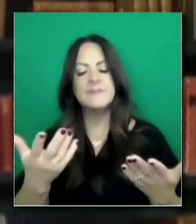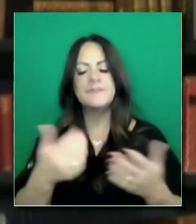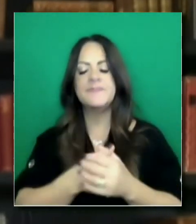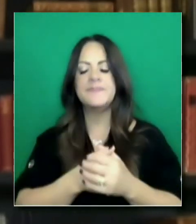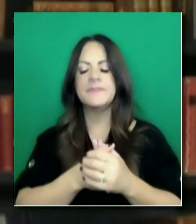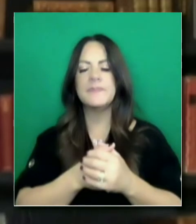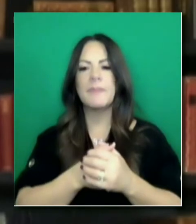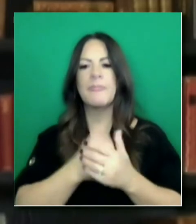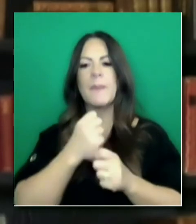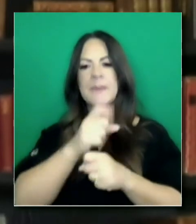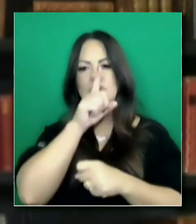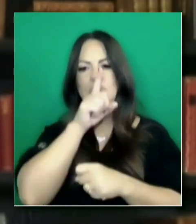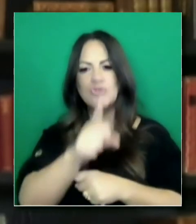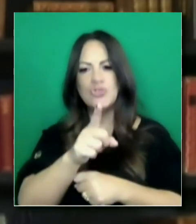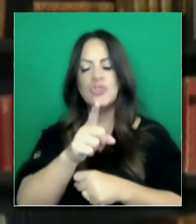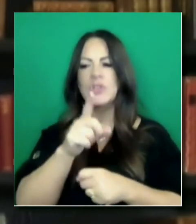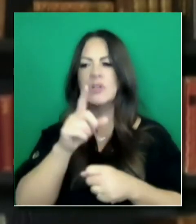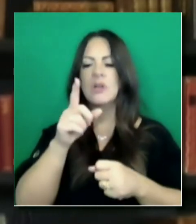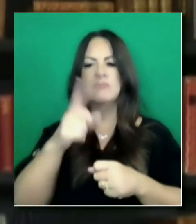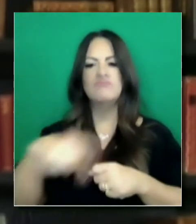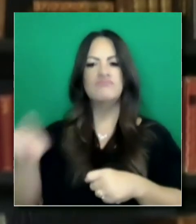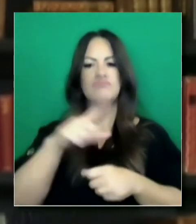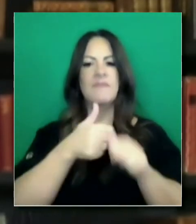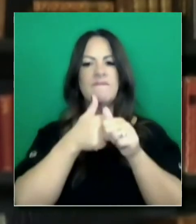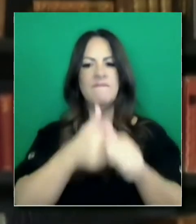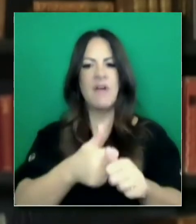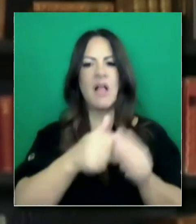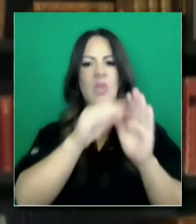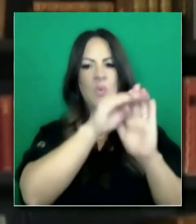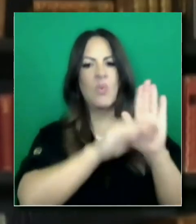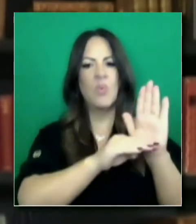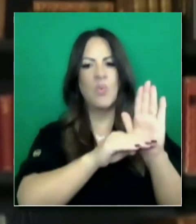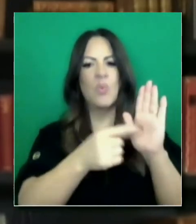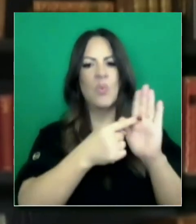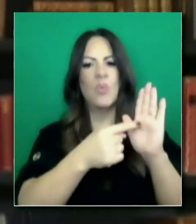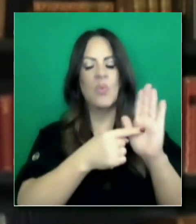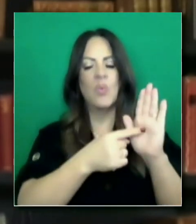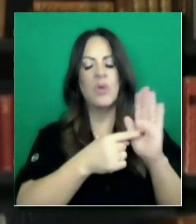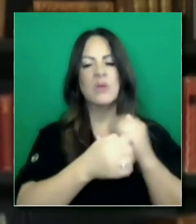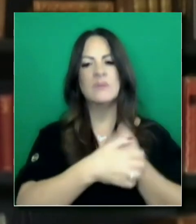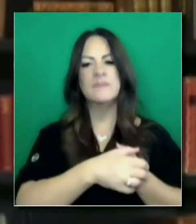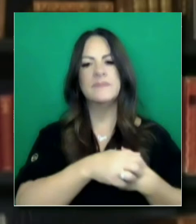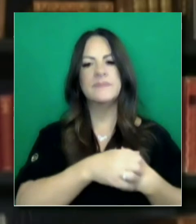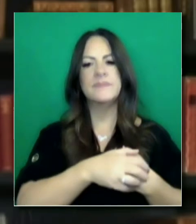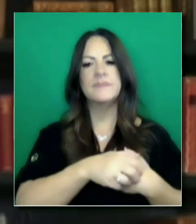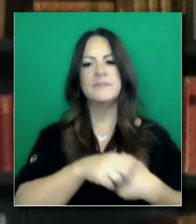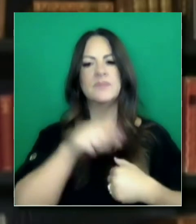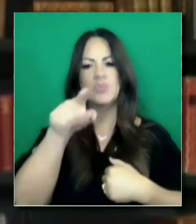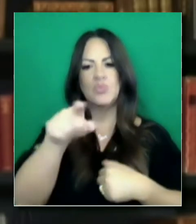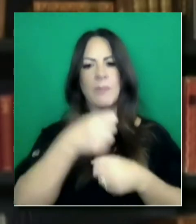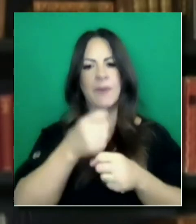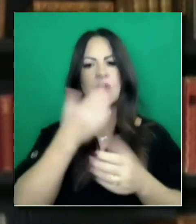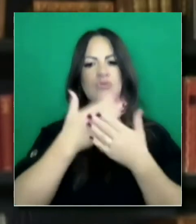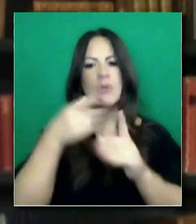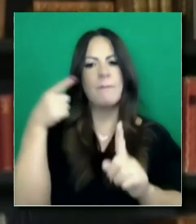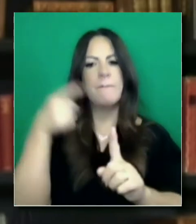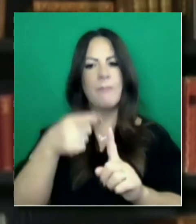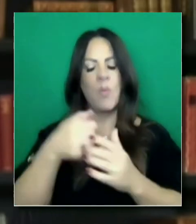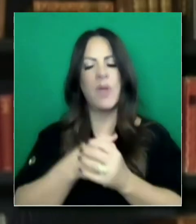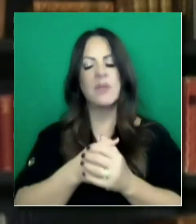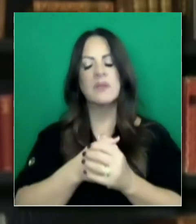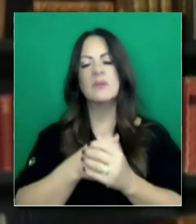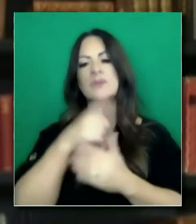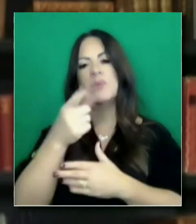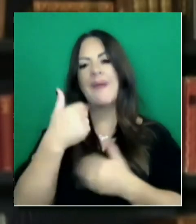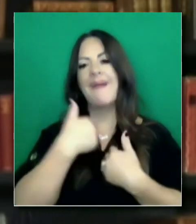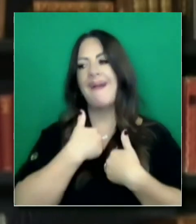rhetorically advancing that frame, but demonstrating that. And again, you make the point, I think, very, very well. It's one thing when you have a few